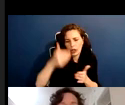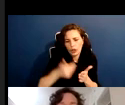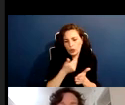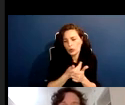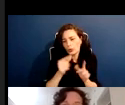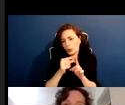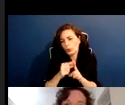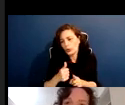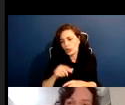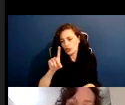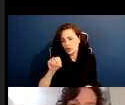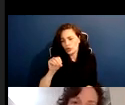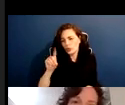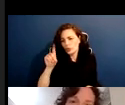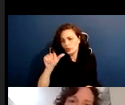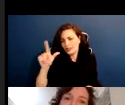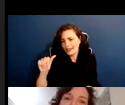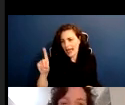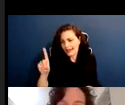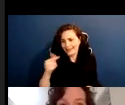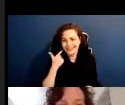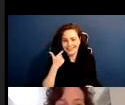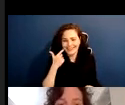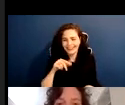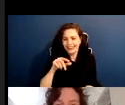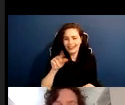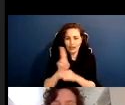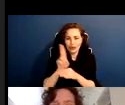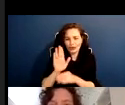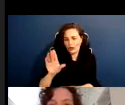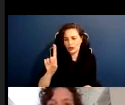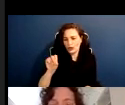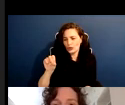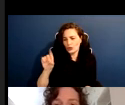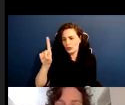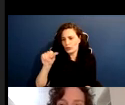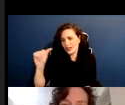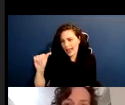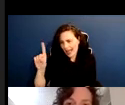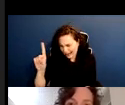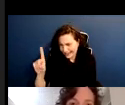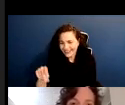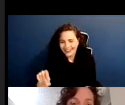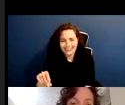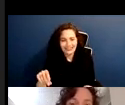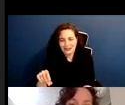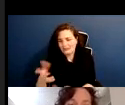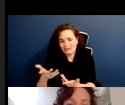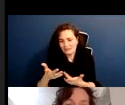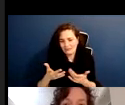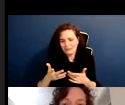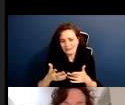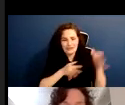a doodad. Use your doodad. Describe the story out loud, which we've done here today.